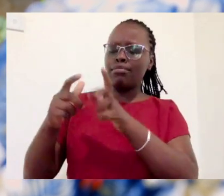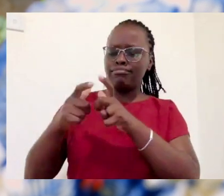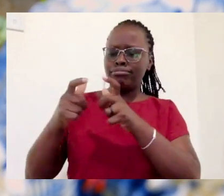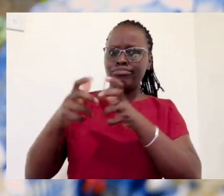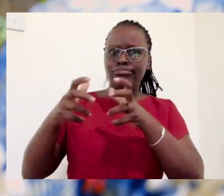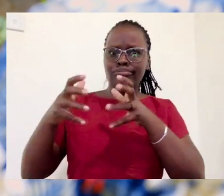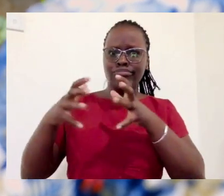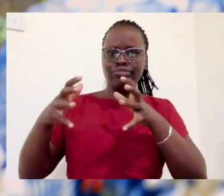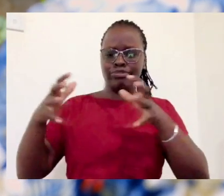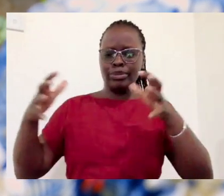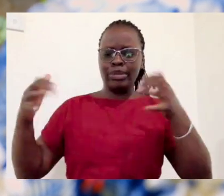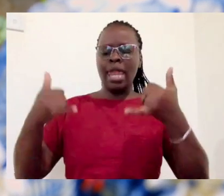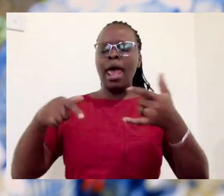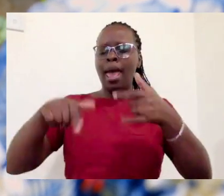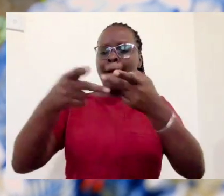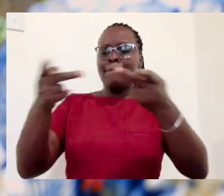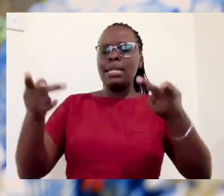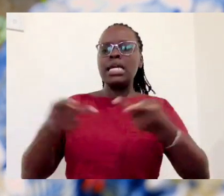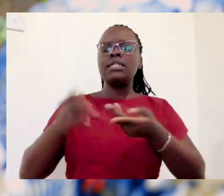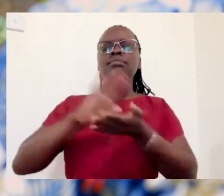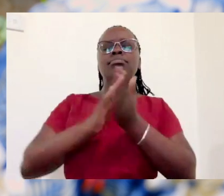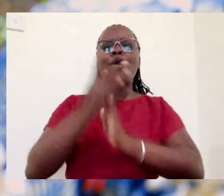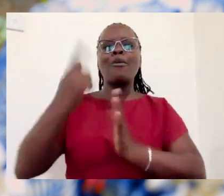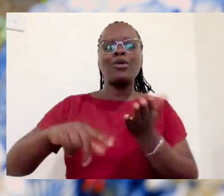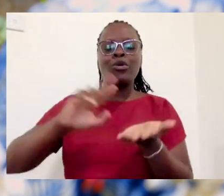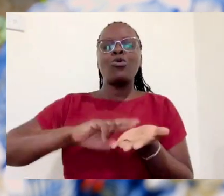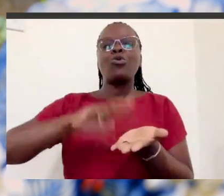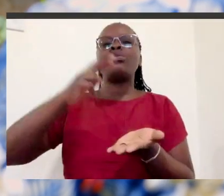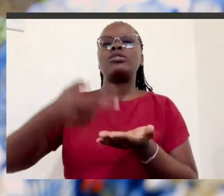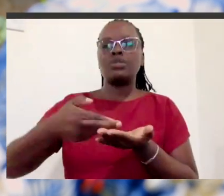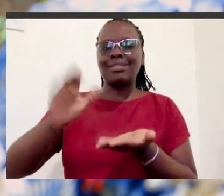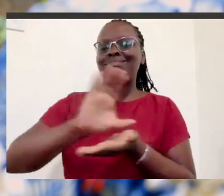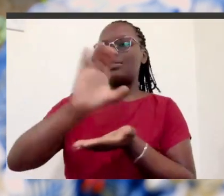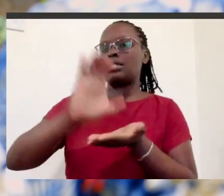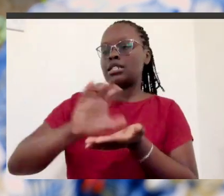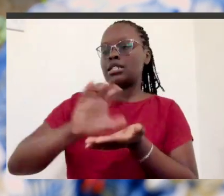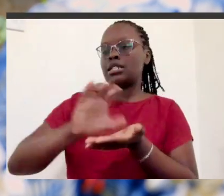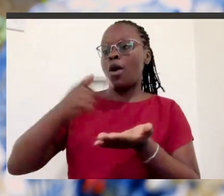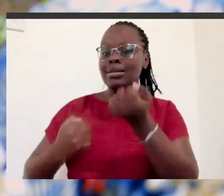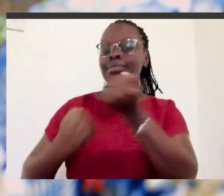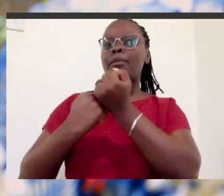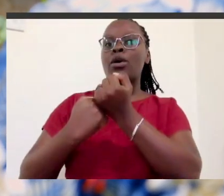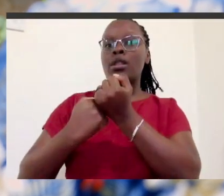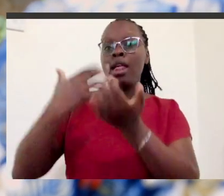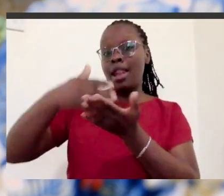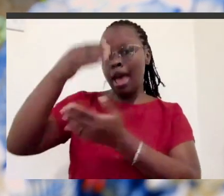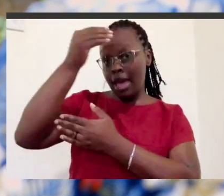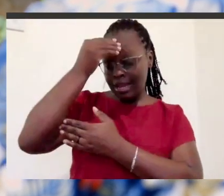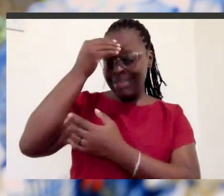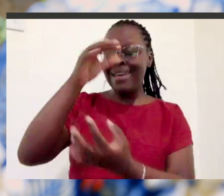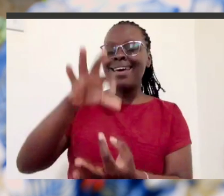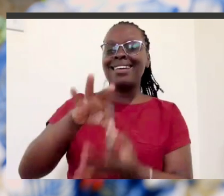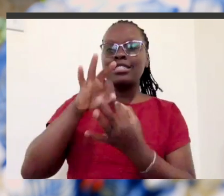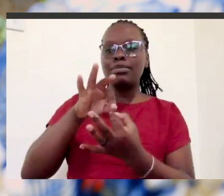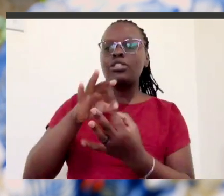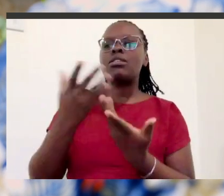time, Elimu has grown to becoming a resource center where we have been supporting learners